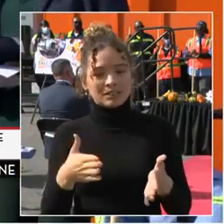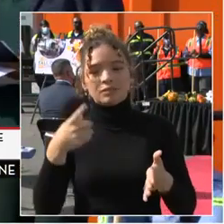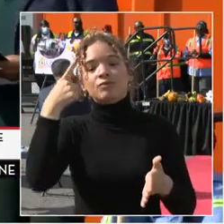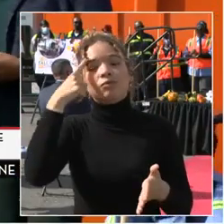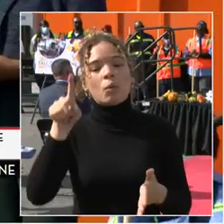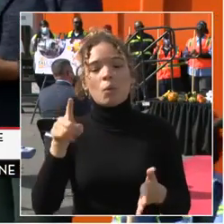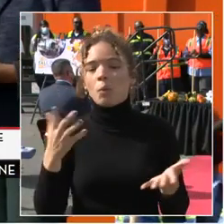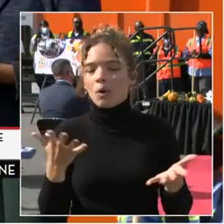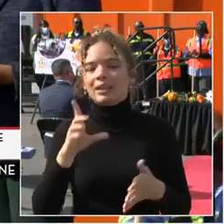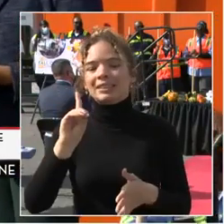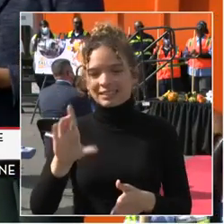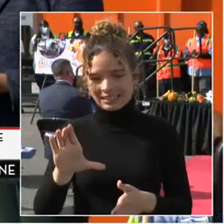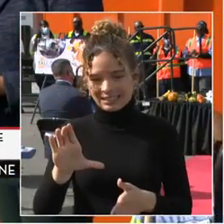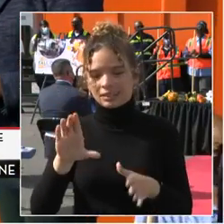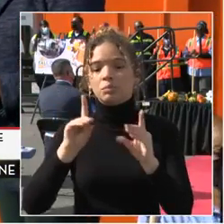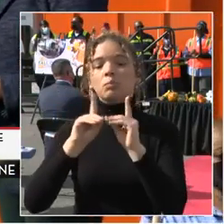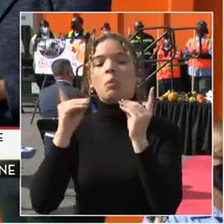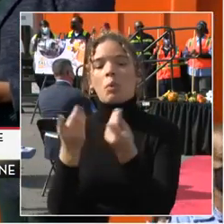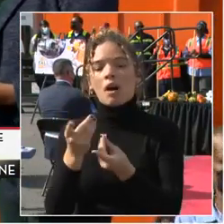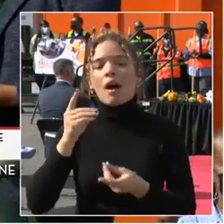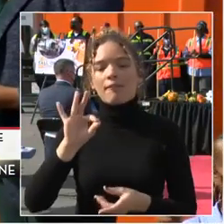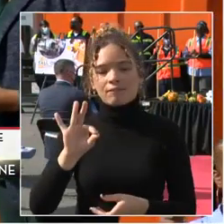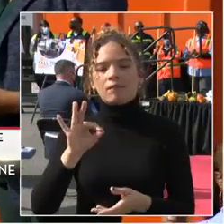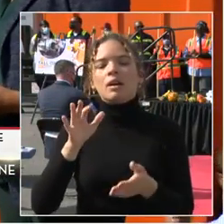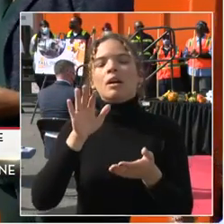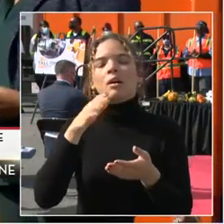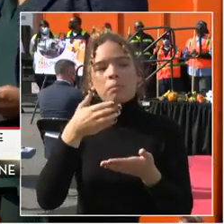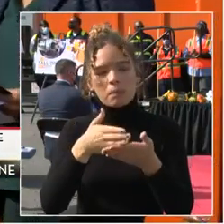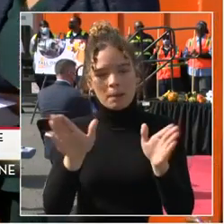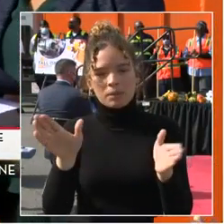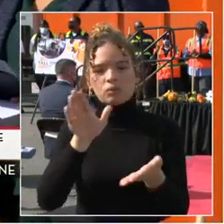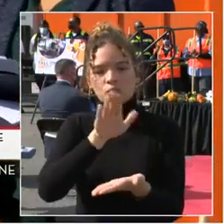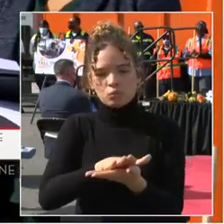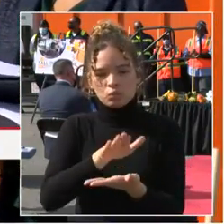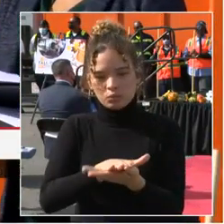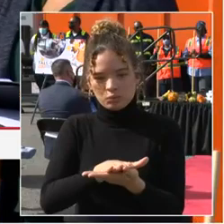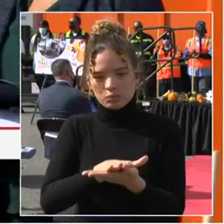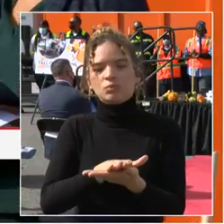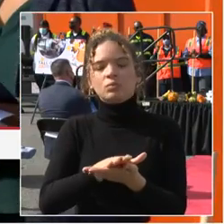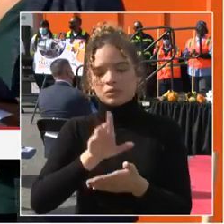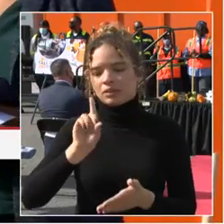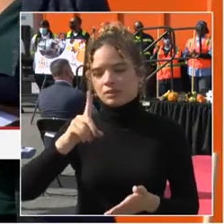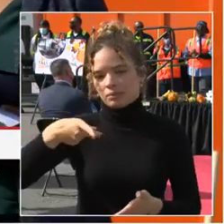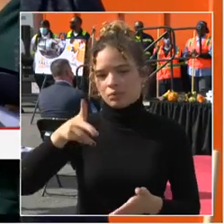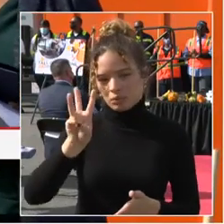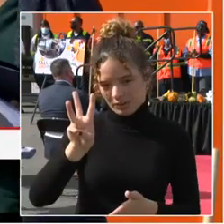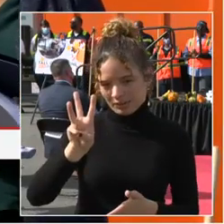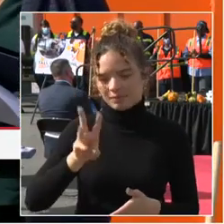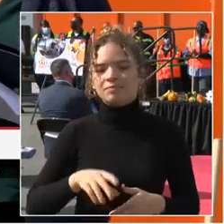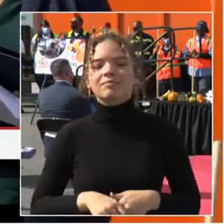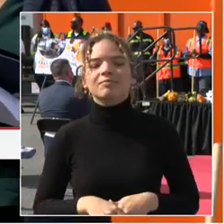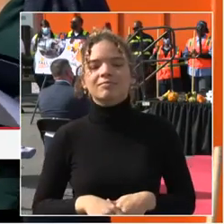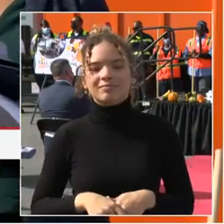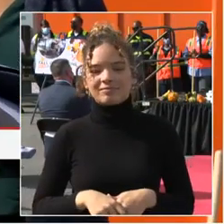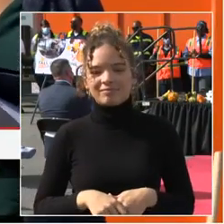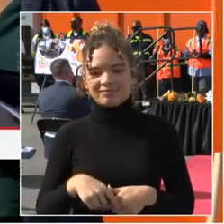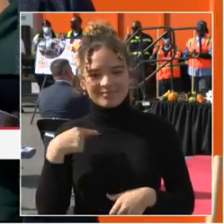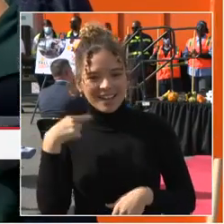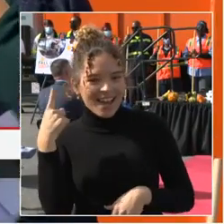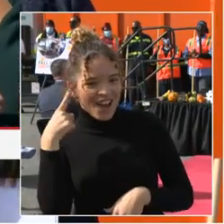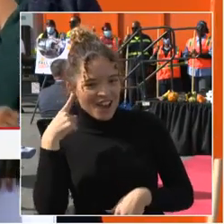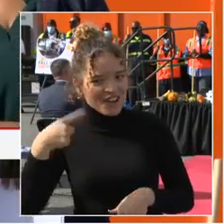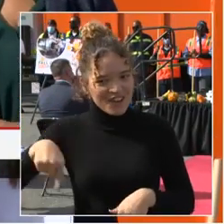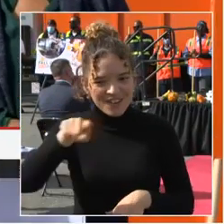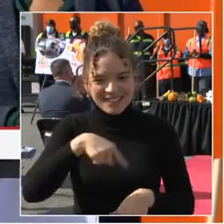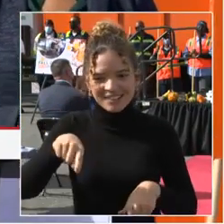fall harvest event yesterday. Did you all have fun? All right. Fall is such a beautiful season with all